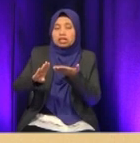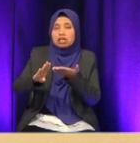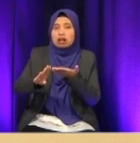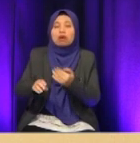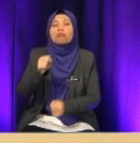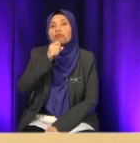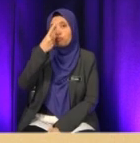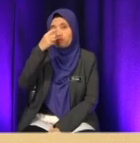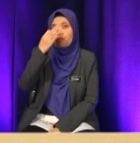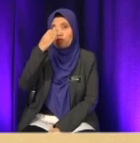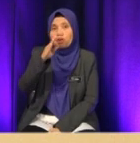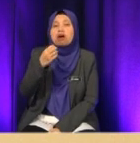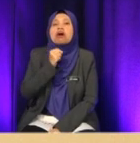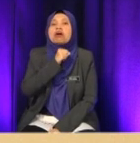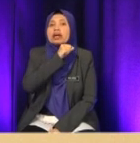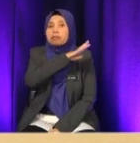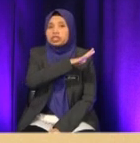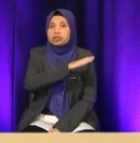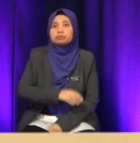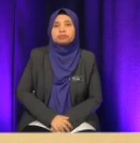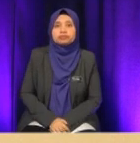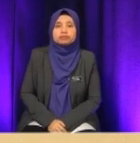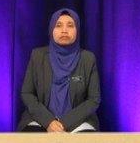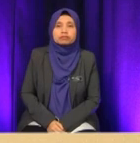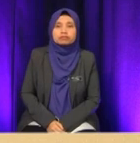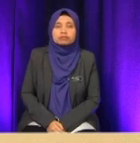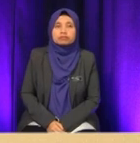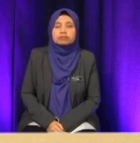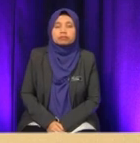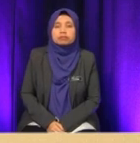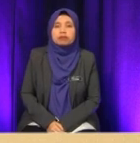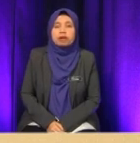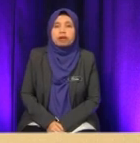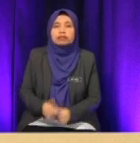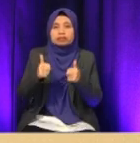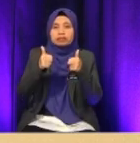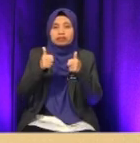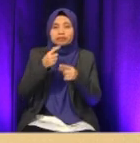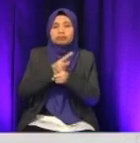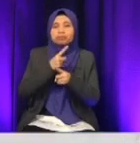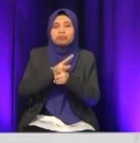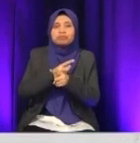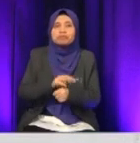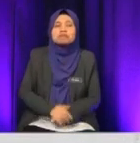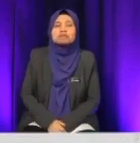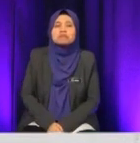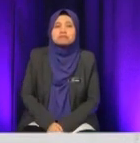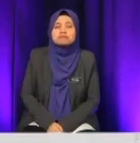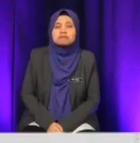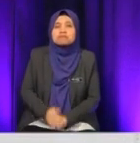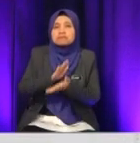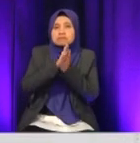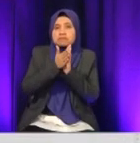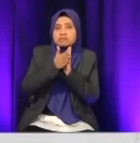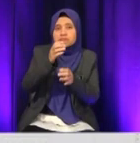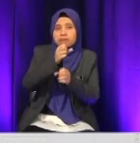your answer. Is it correct? Well done. Definitely well done, true. Bella. Okay. So they were asking for help from